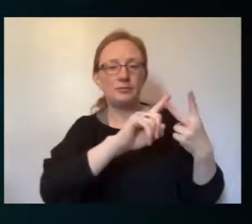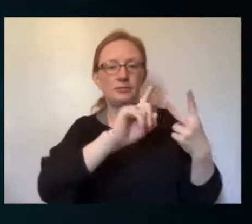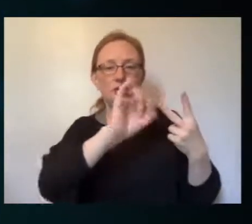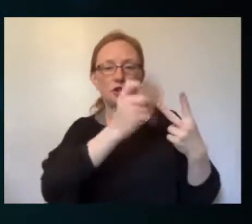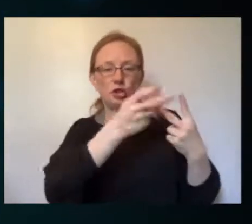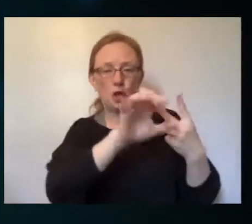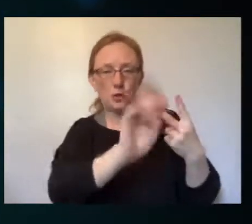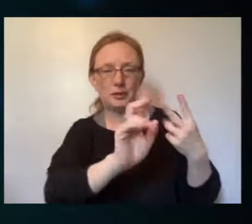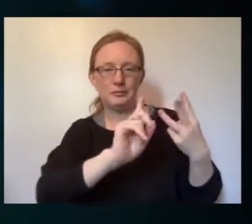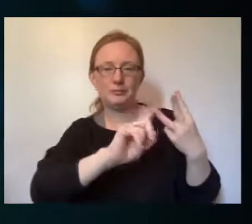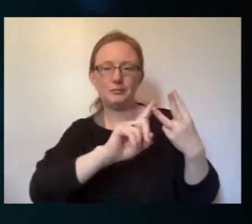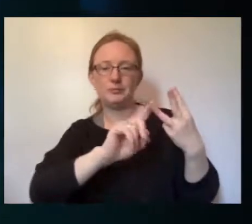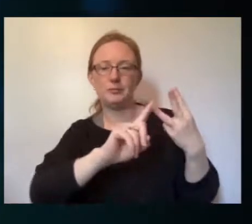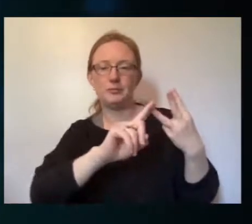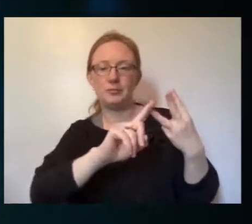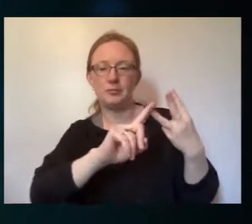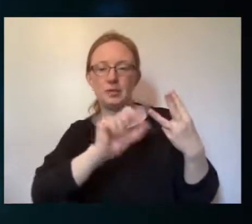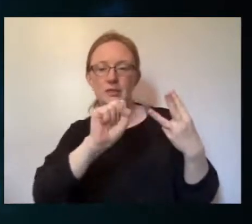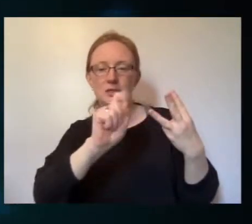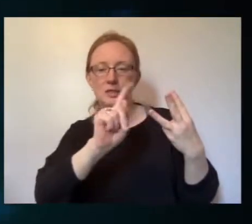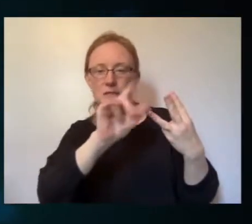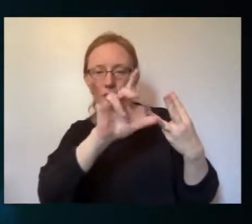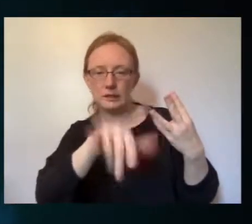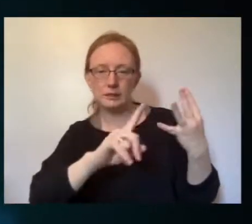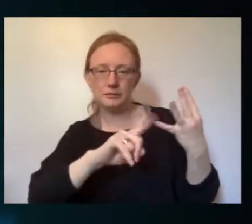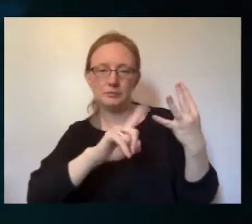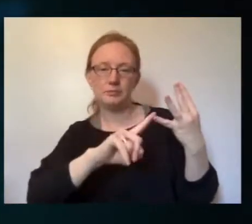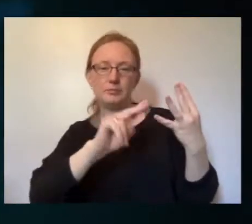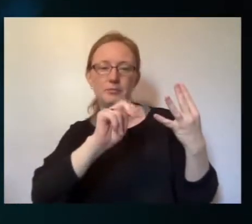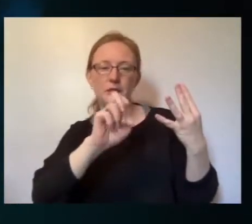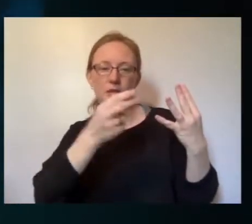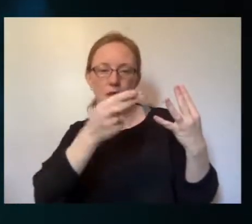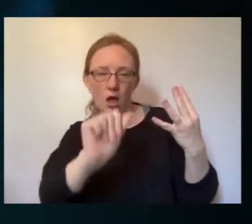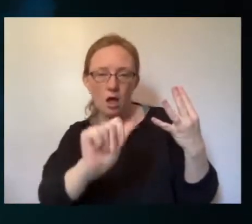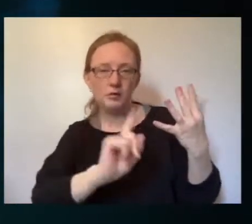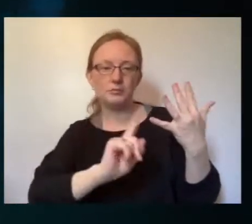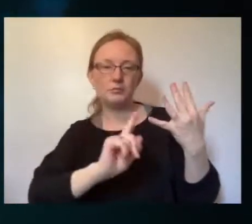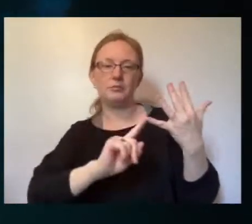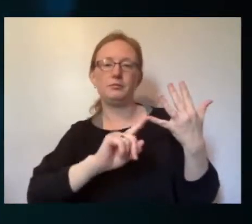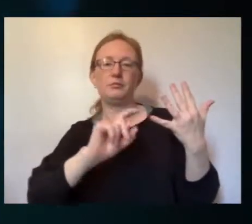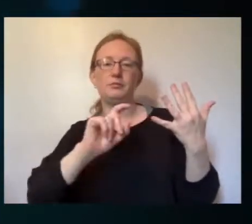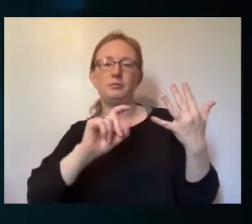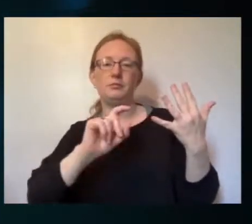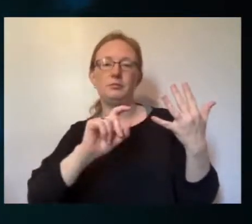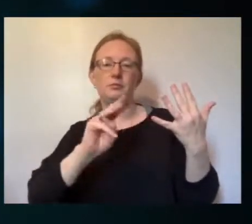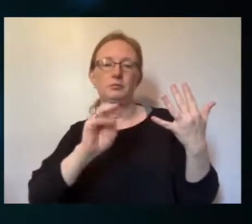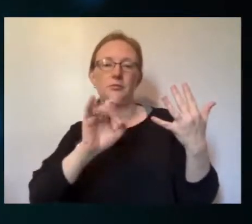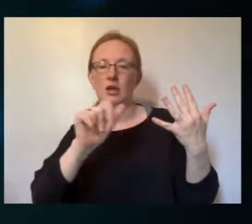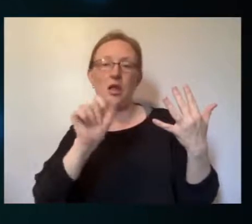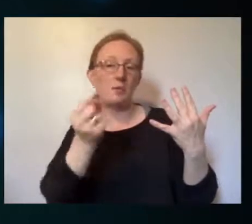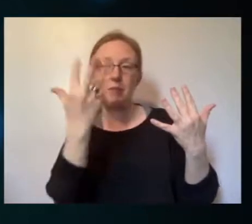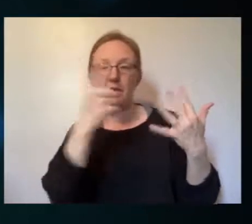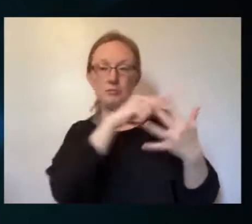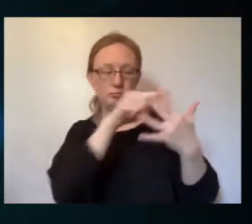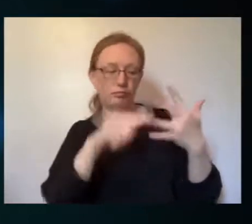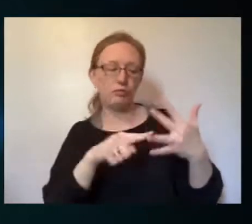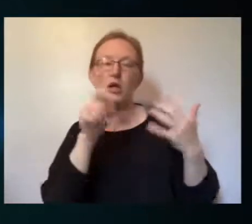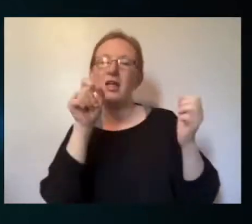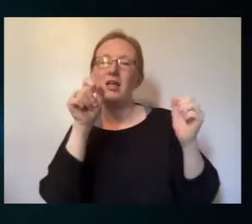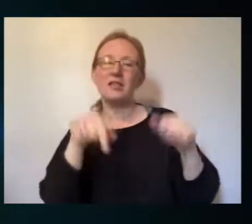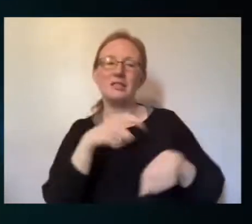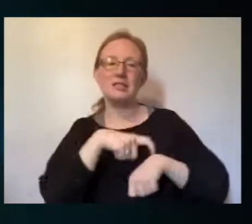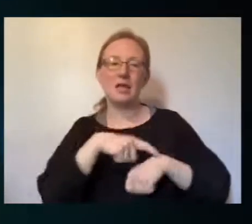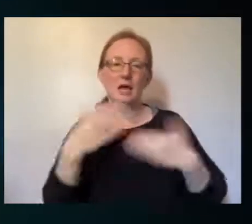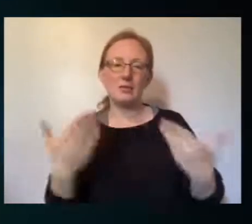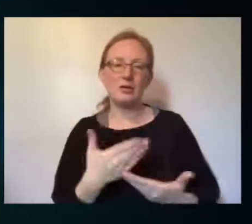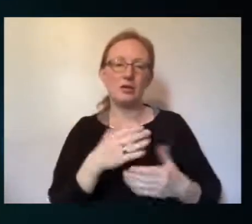also contact. And our time together here serves to highlight the complicated interactions between